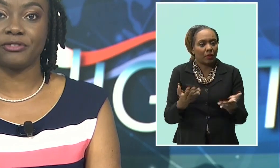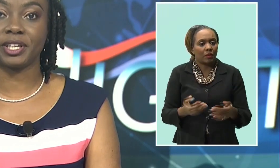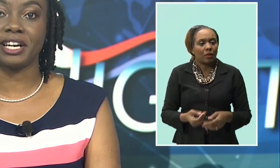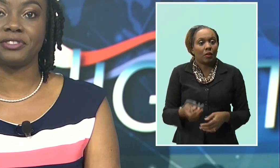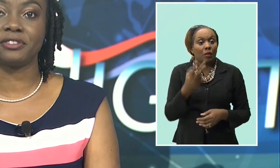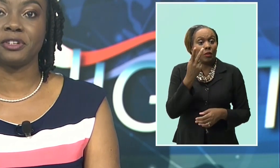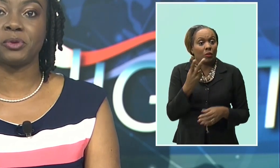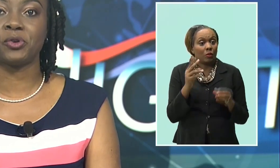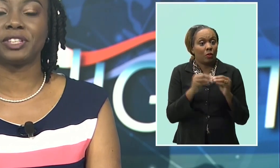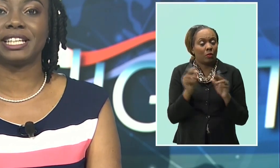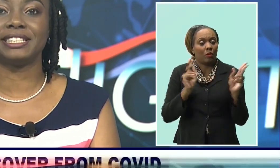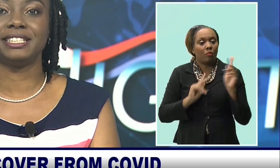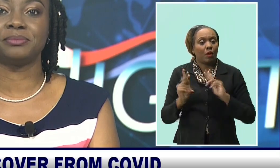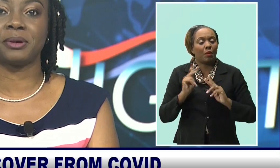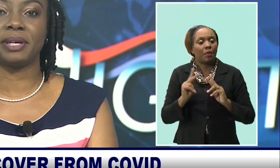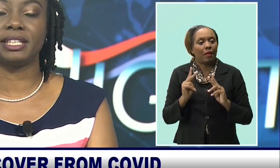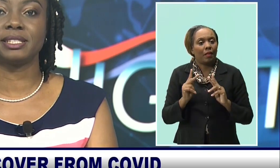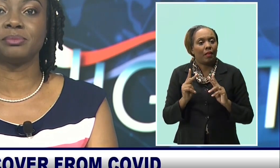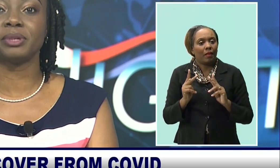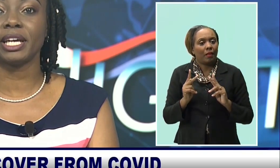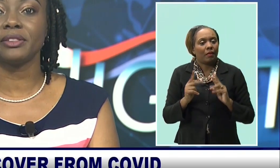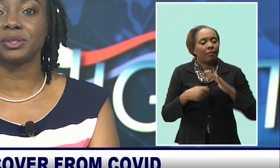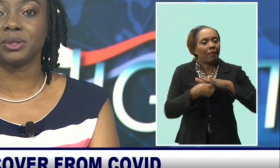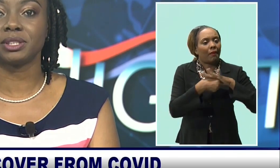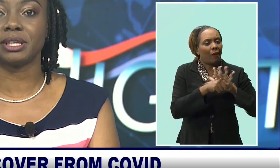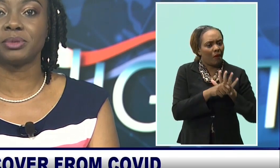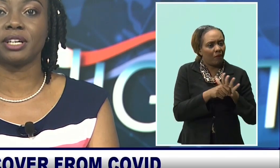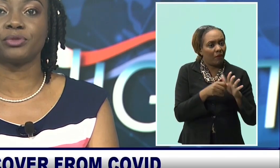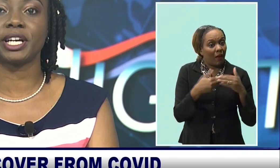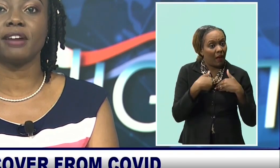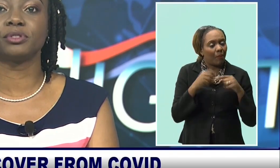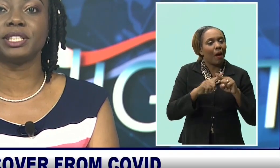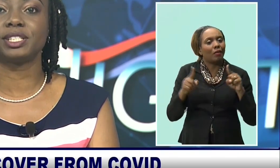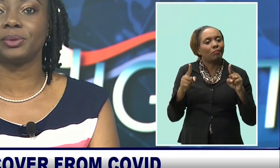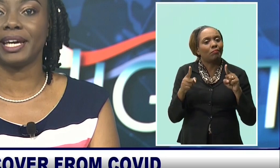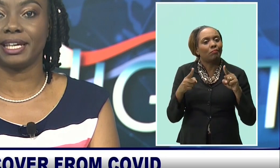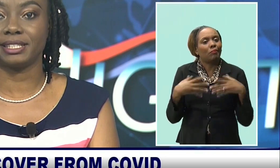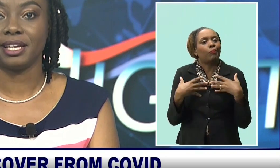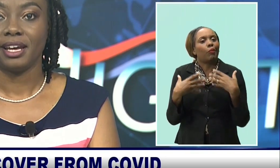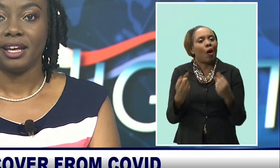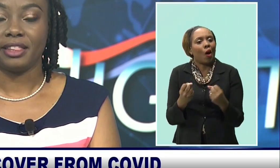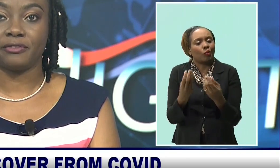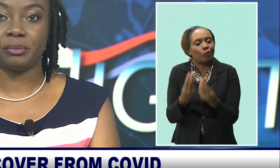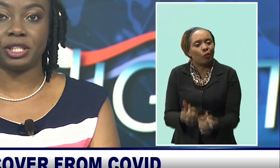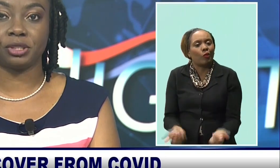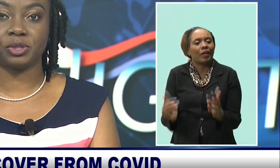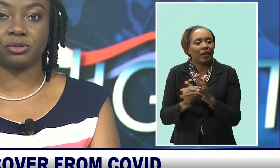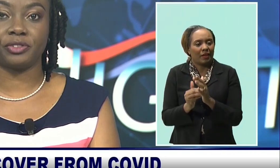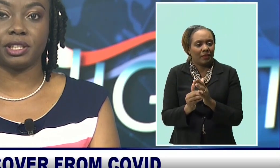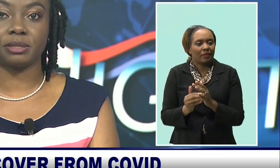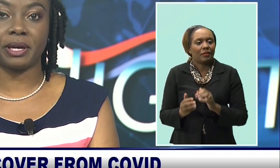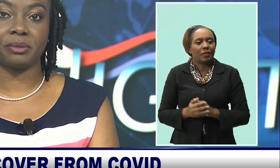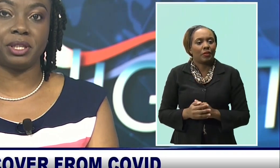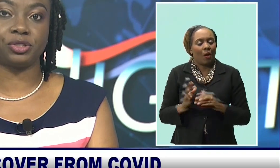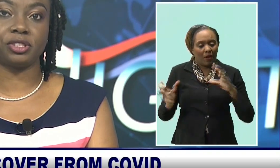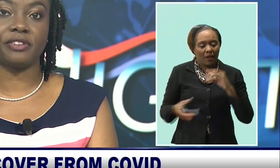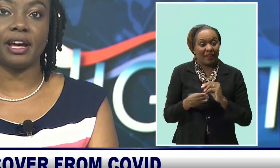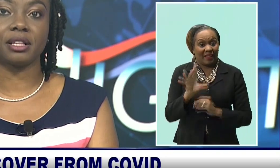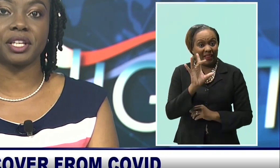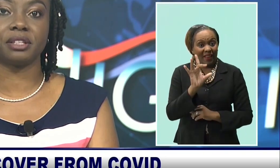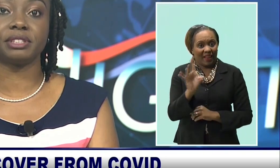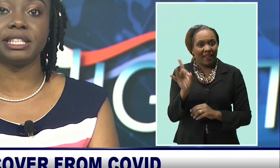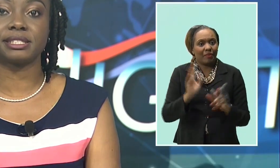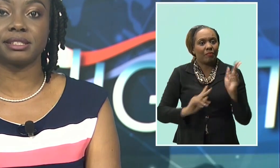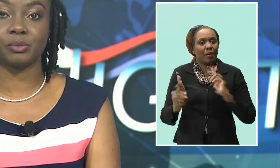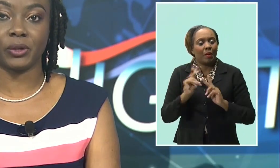people have recovered from COVID-19 in Barbados, bringing the total number of recoveries to 8. The information was revealed by the Ministry of